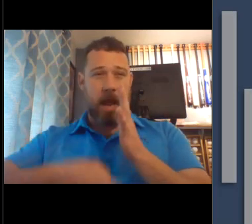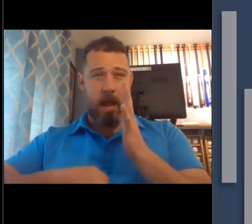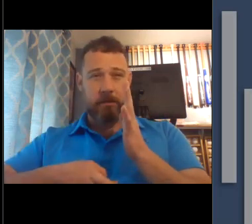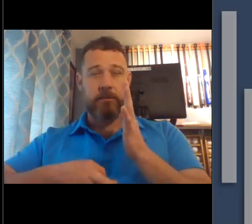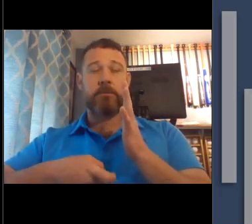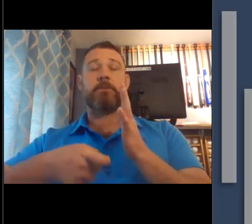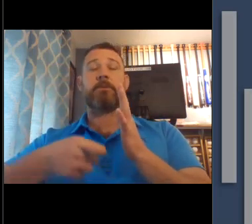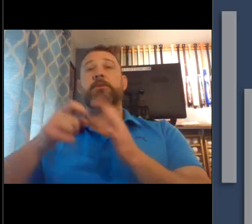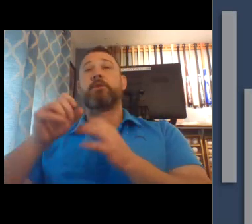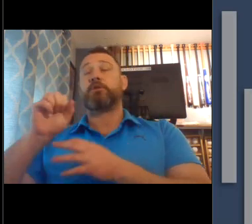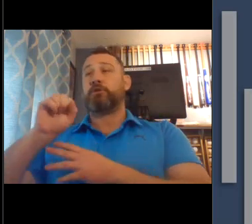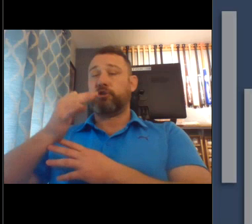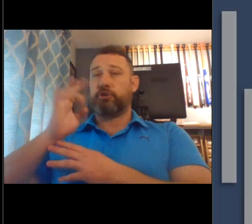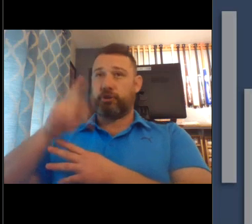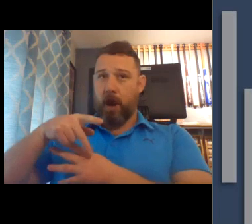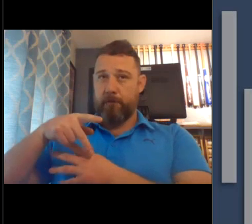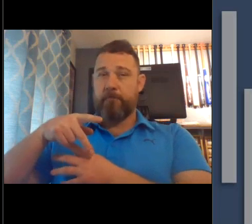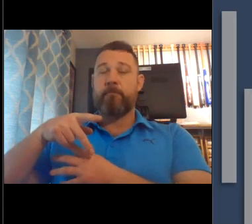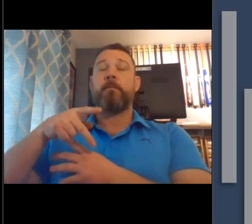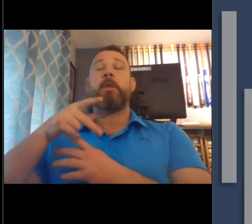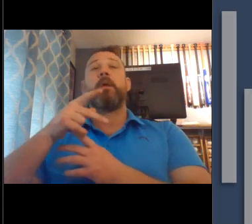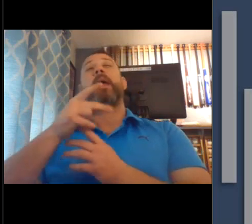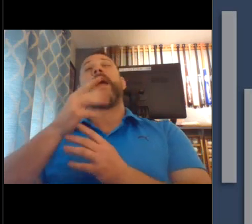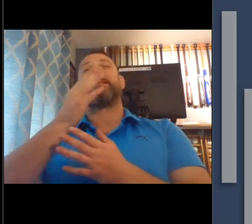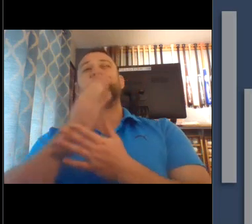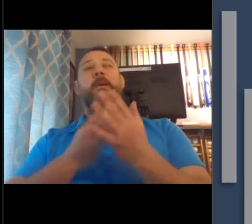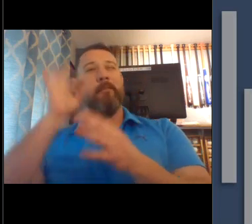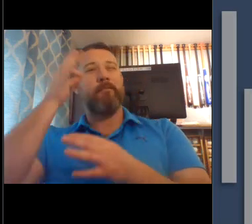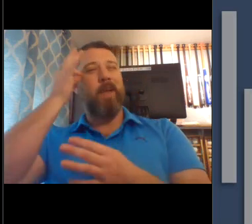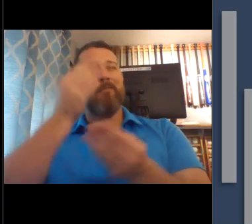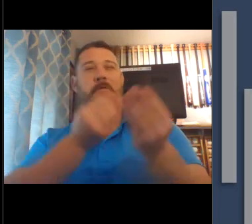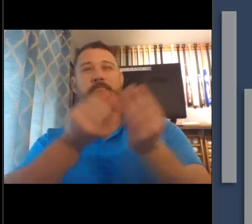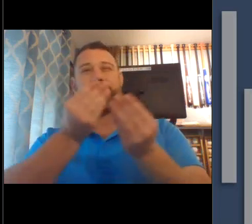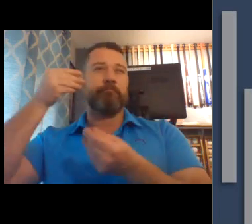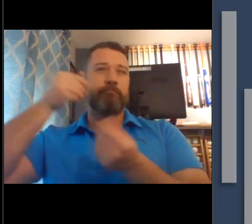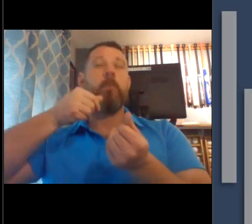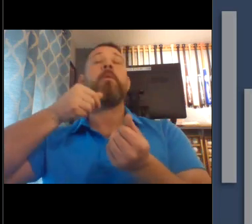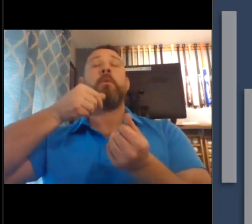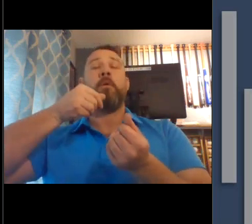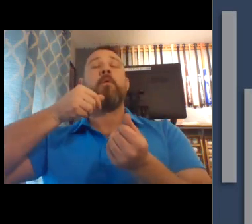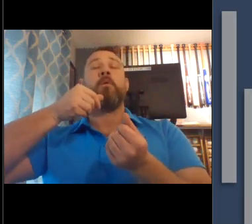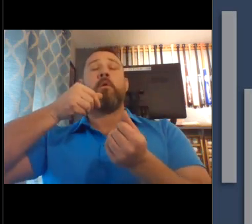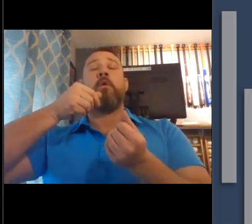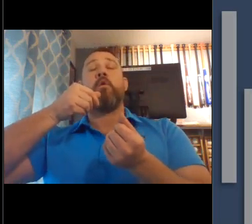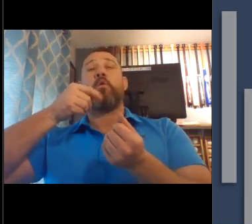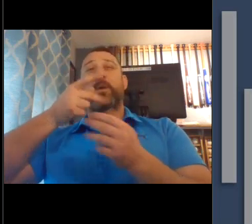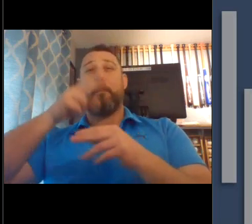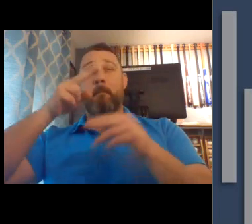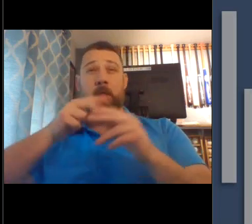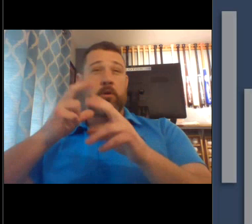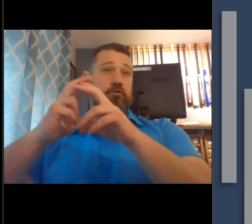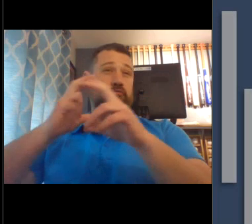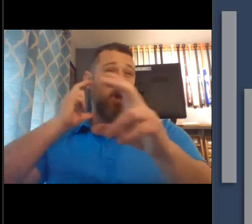SHOP, as well as some federal formula dollars. We just built truck lanes, a truck ascending